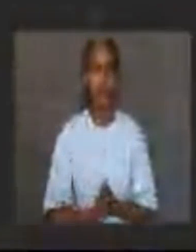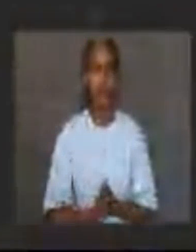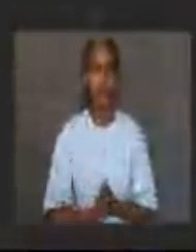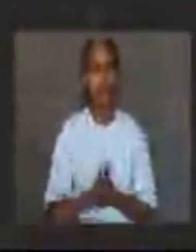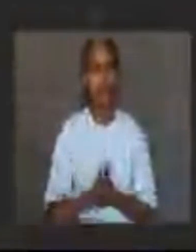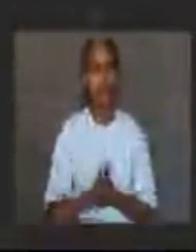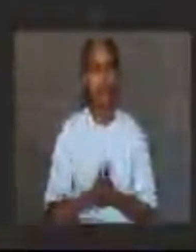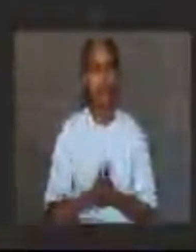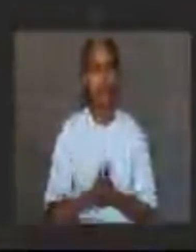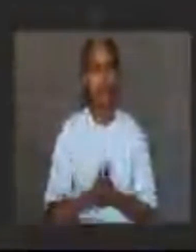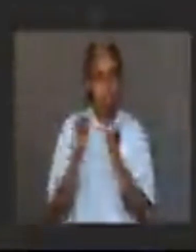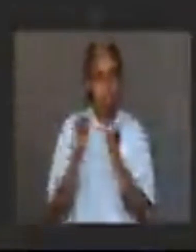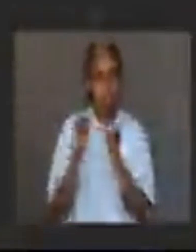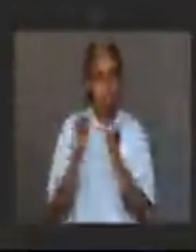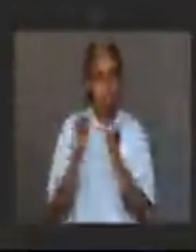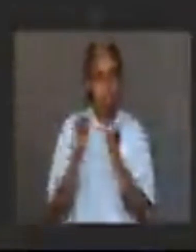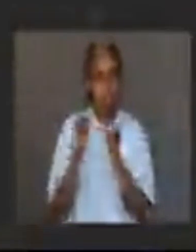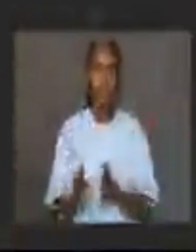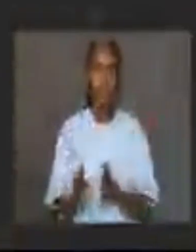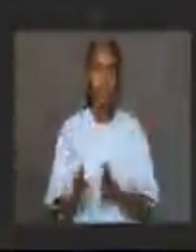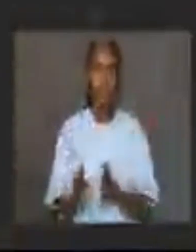Students, let's get ready.